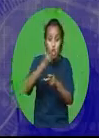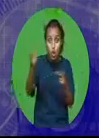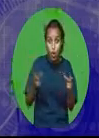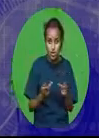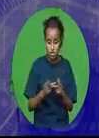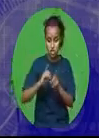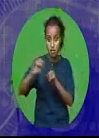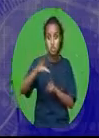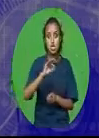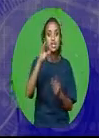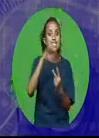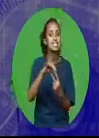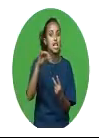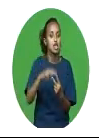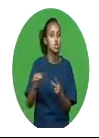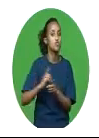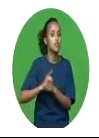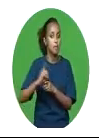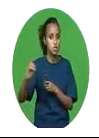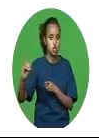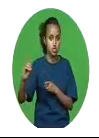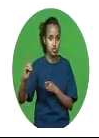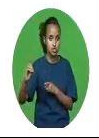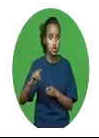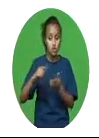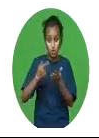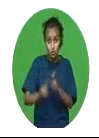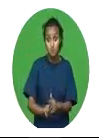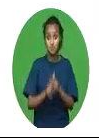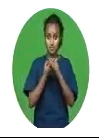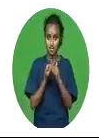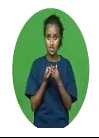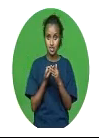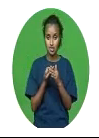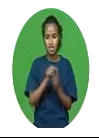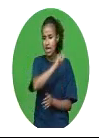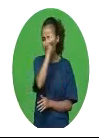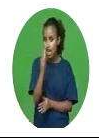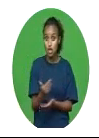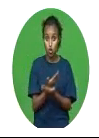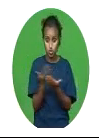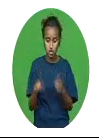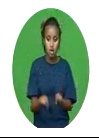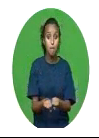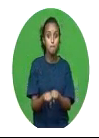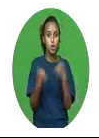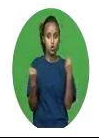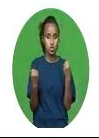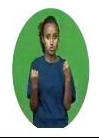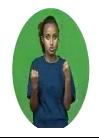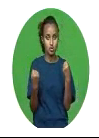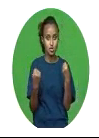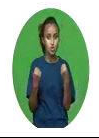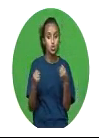and selection of dimensions. To begin with, any object can be broken down into